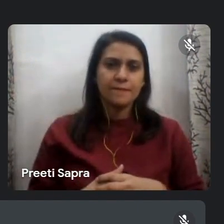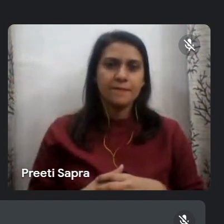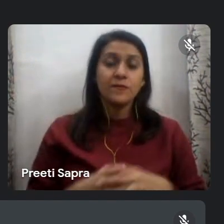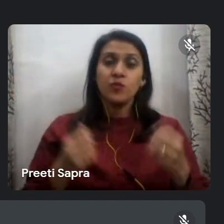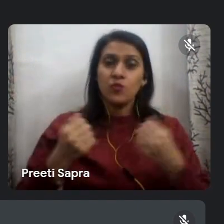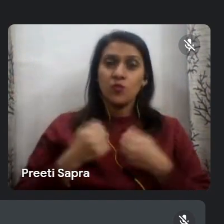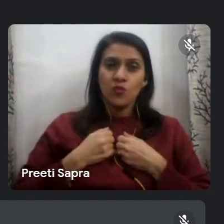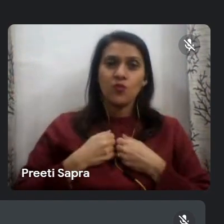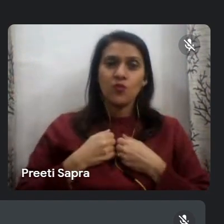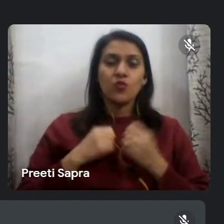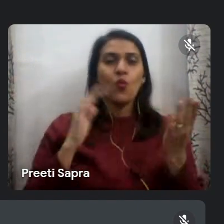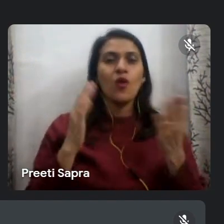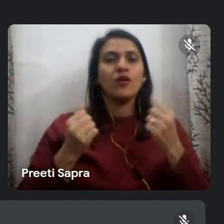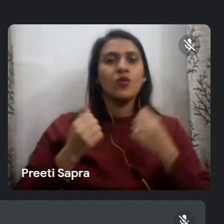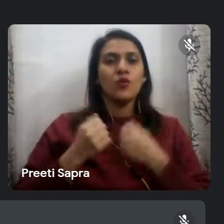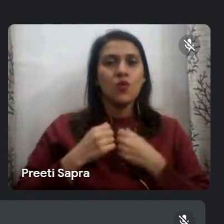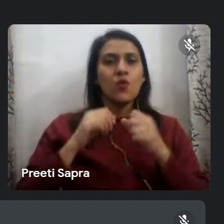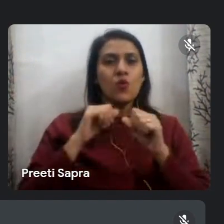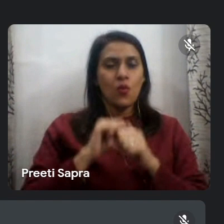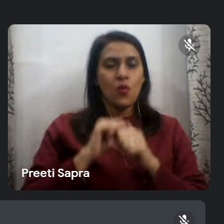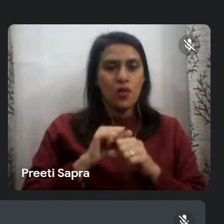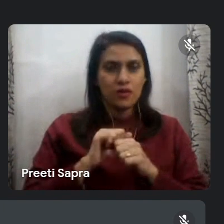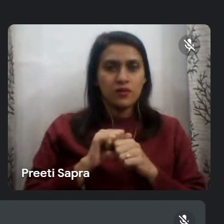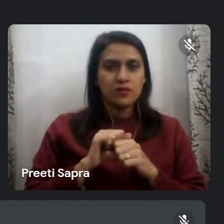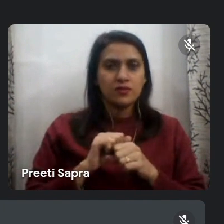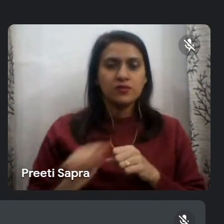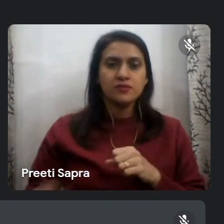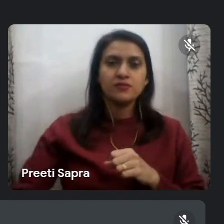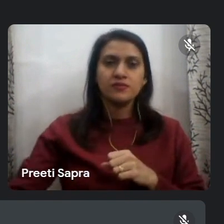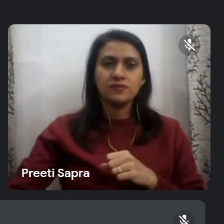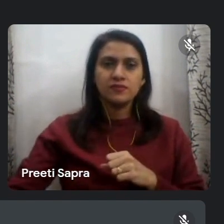own, while also being